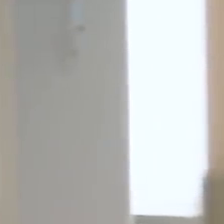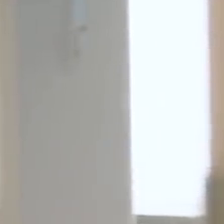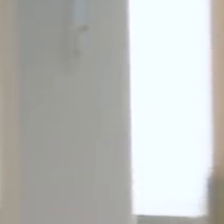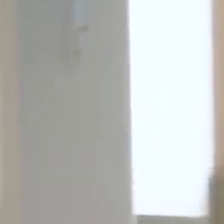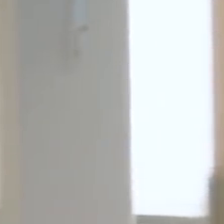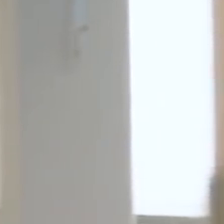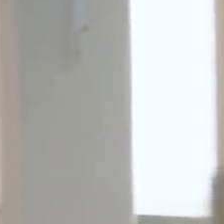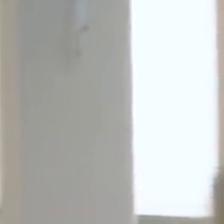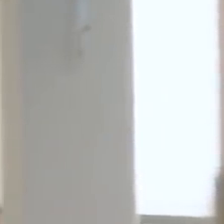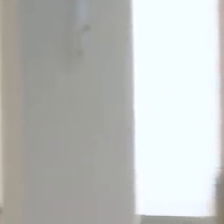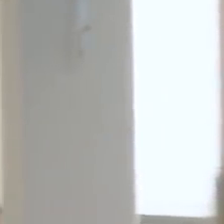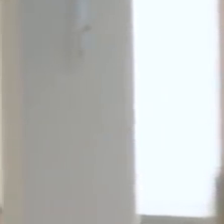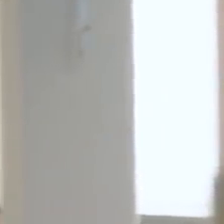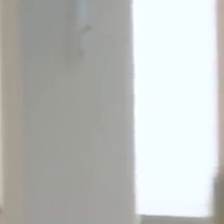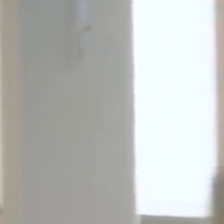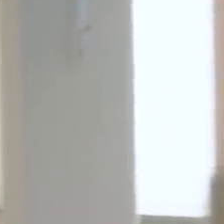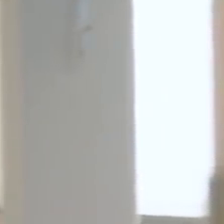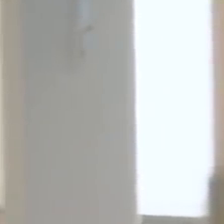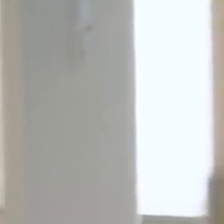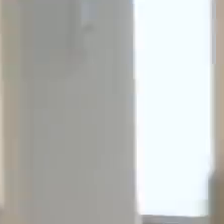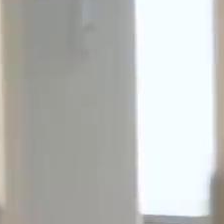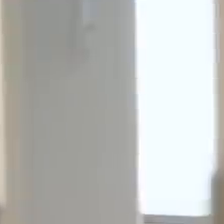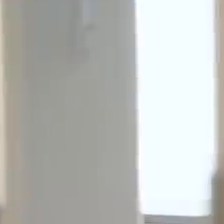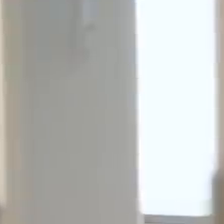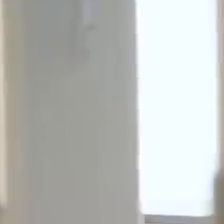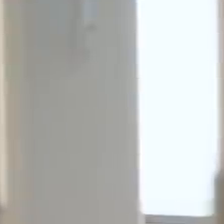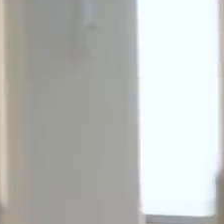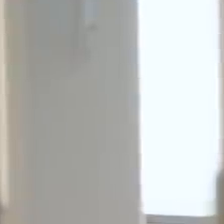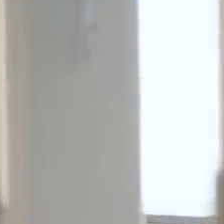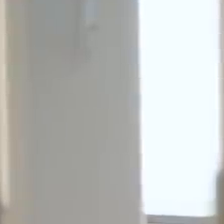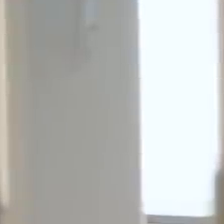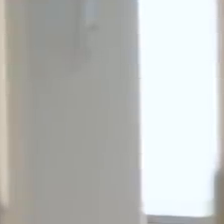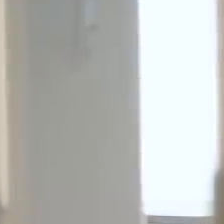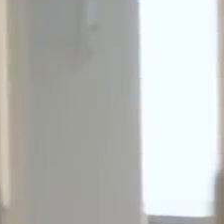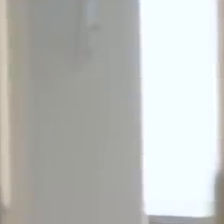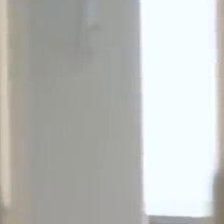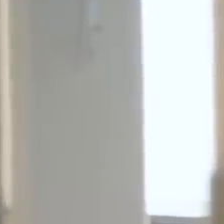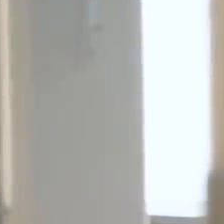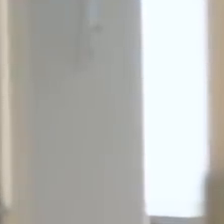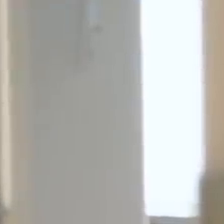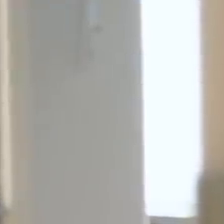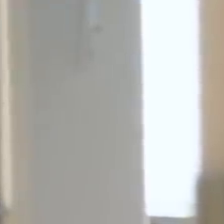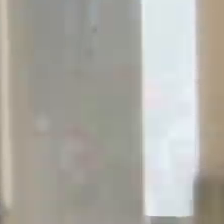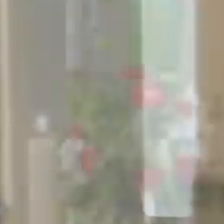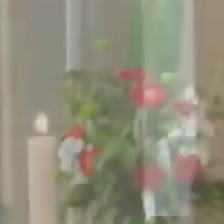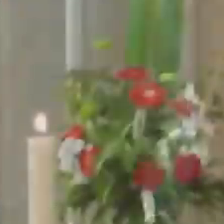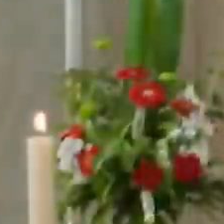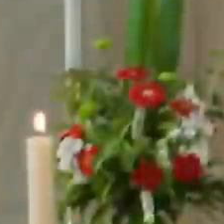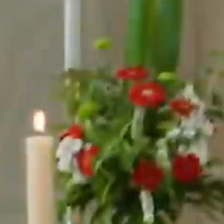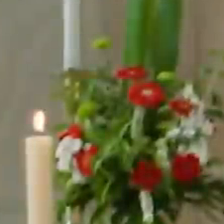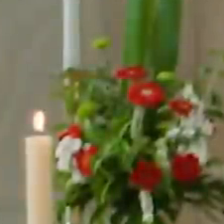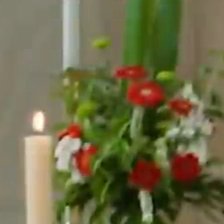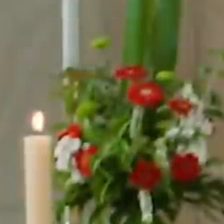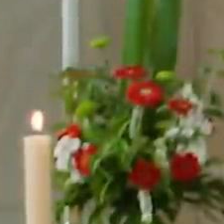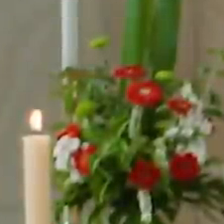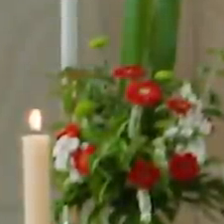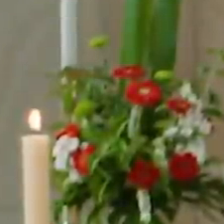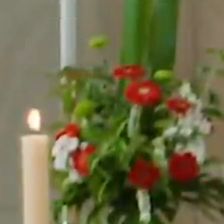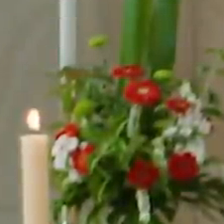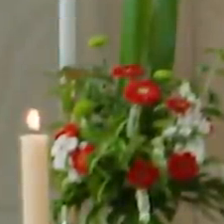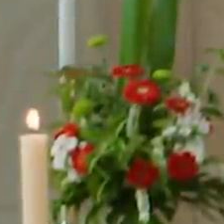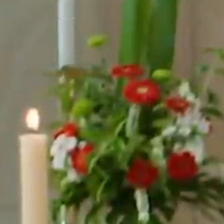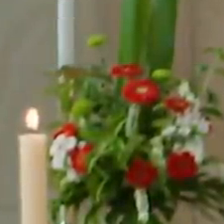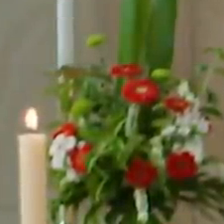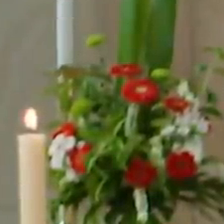hallowed be thy name. Thy kingdom come, thy will be done on earth as it is in heaven. Give us this day